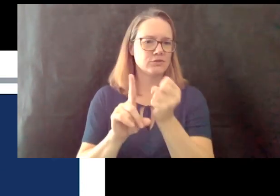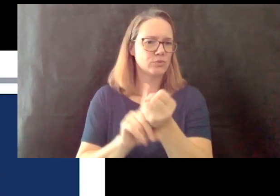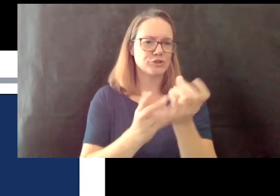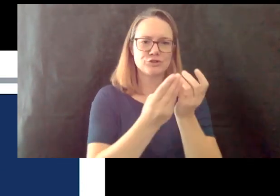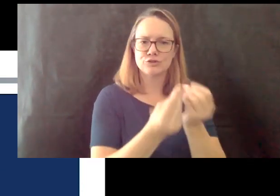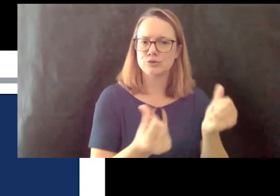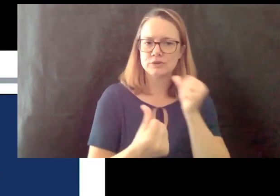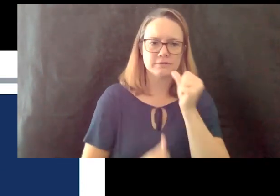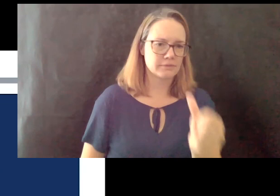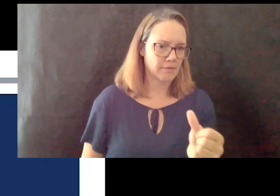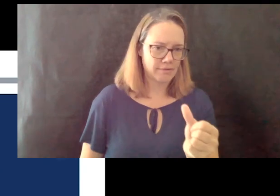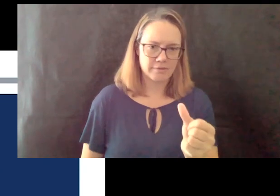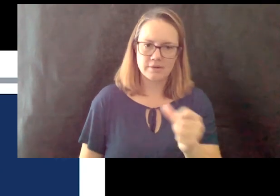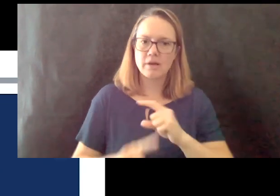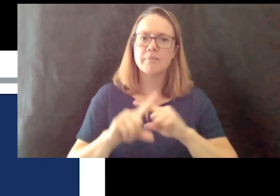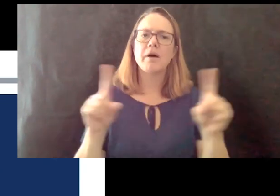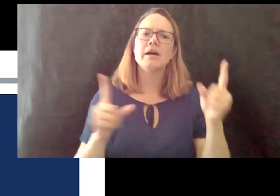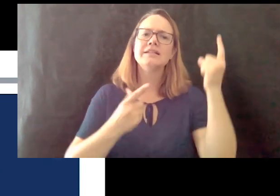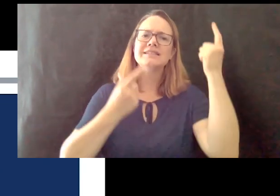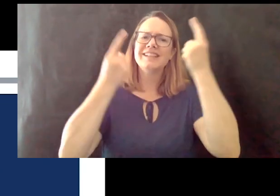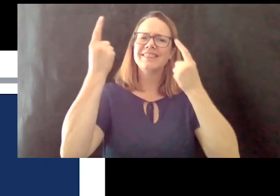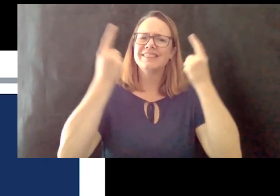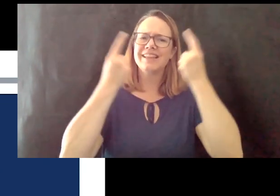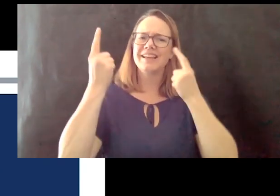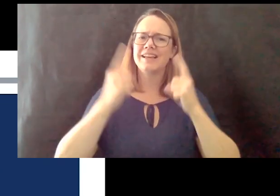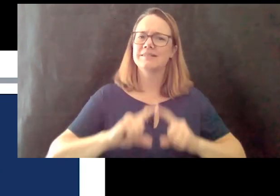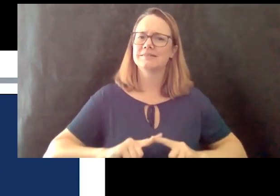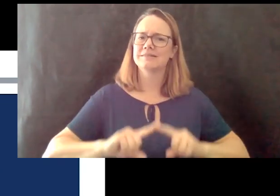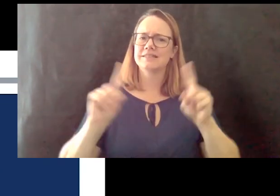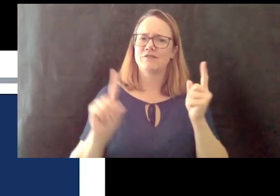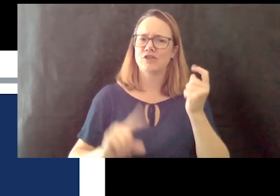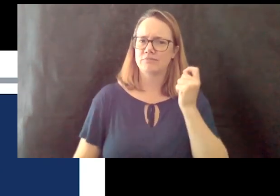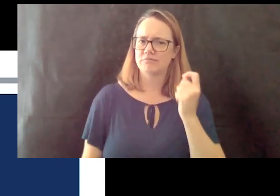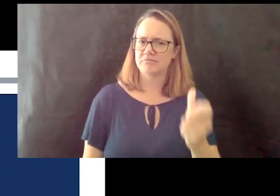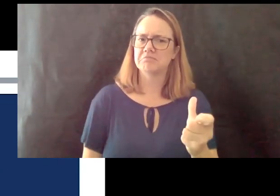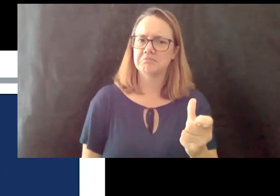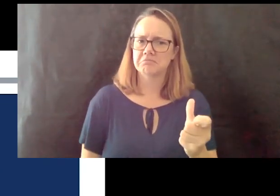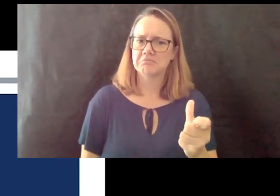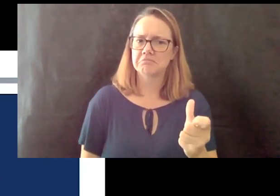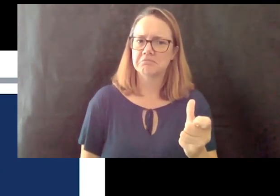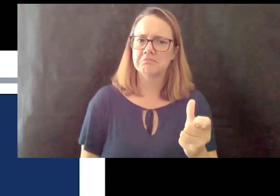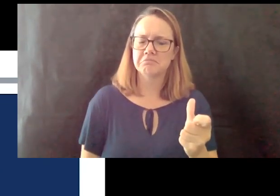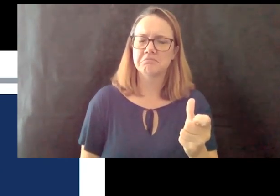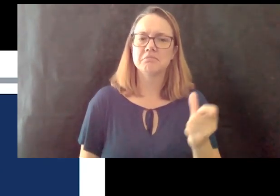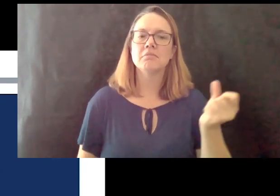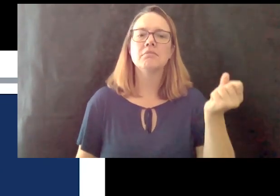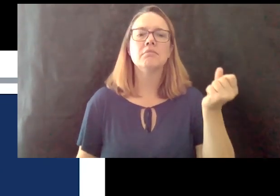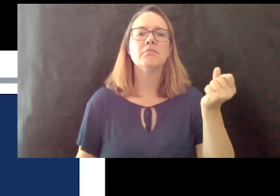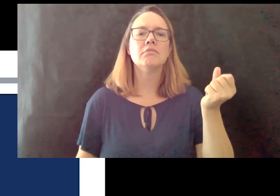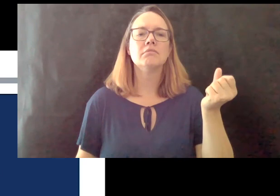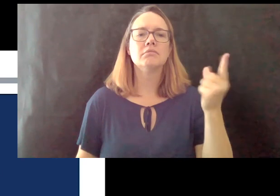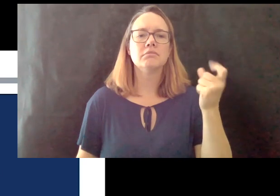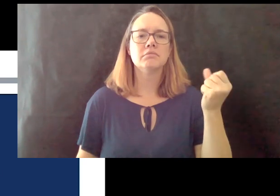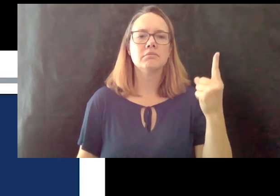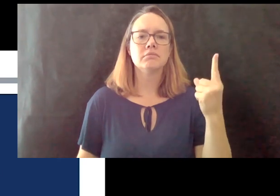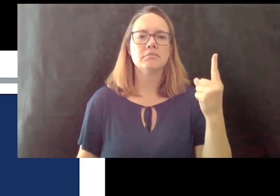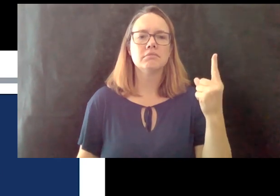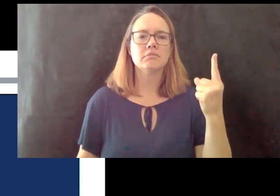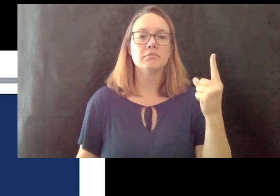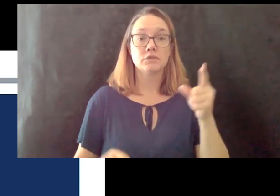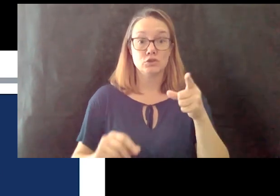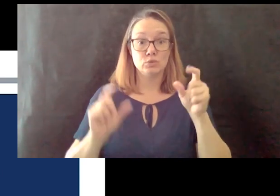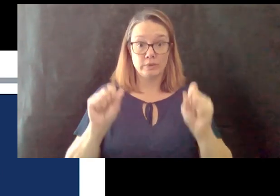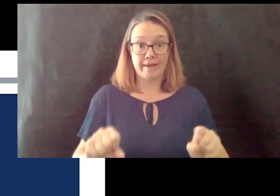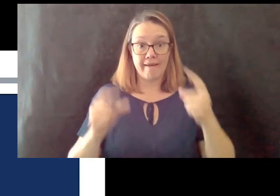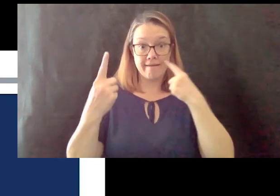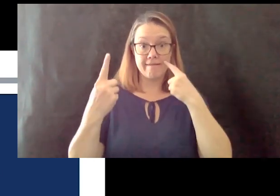it's not a perfect situation or solution, but like I said, it's thinking outside of the box and understanding that it